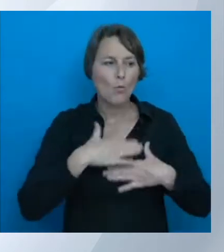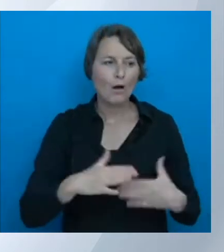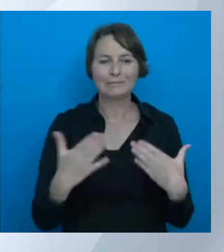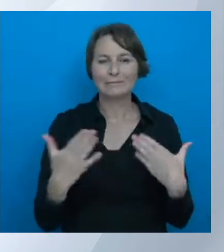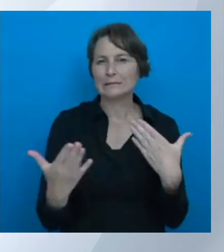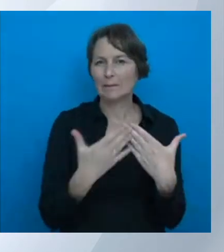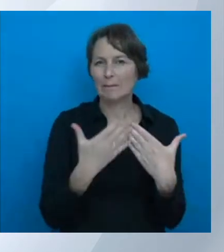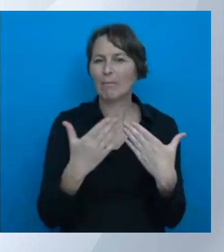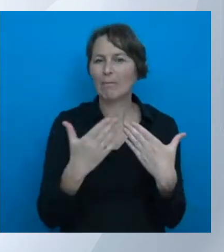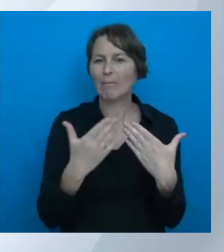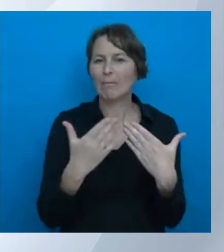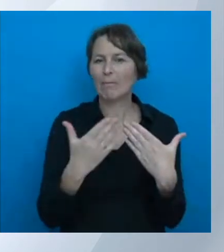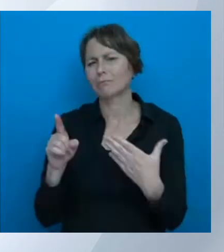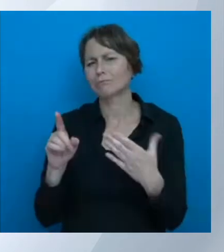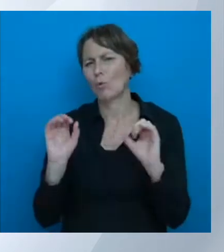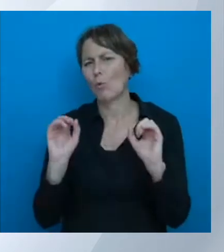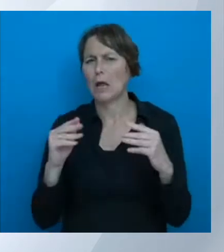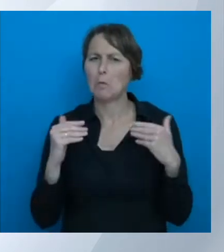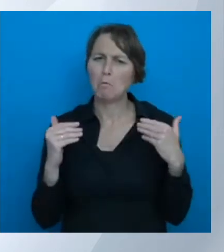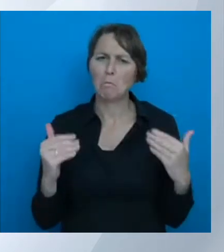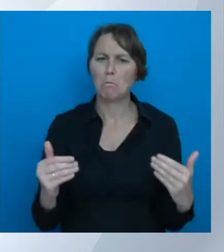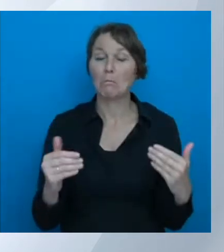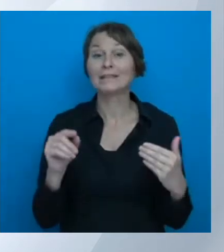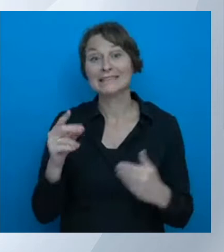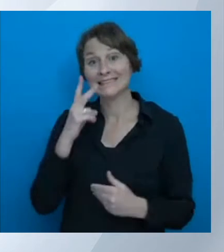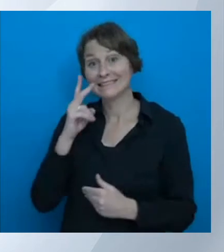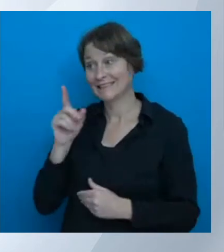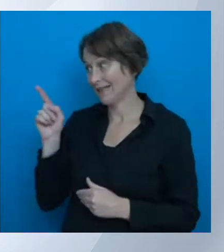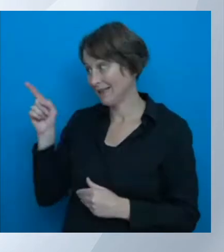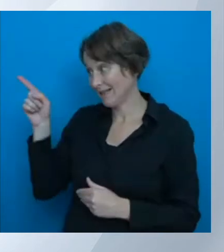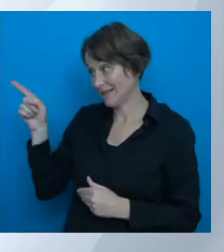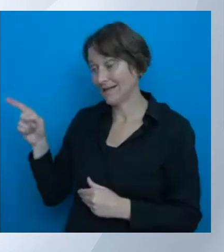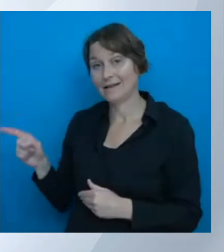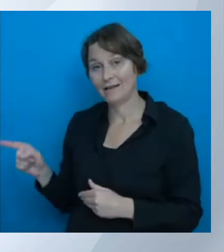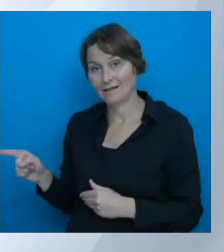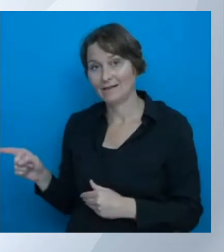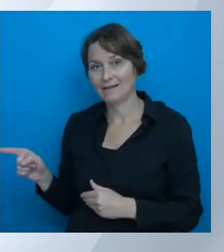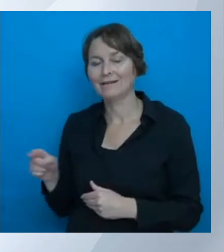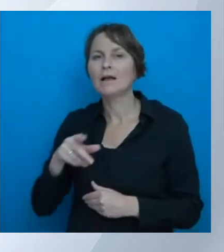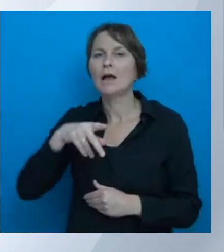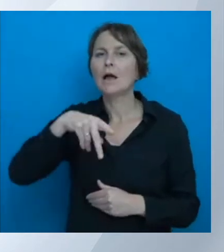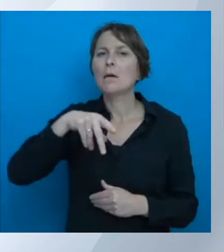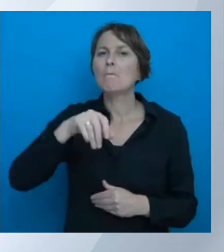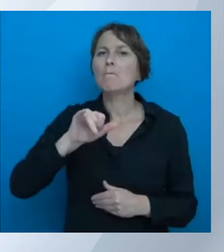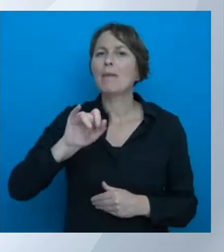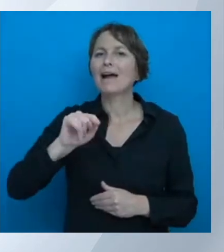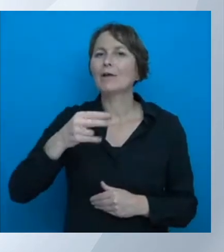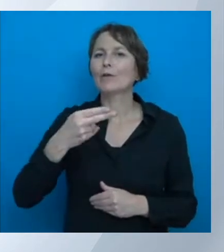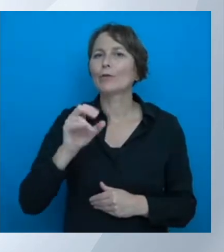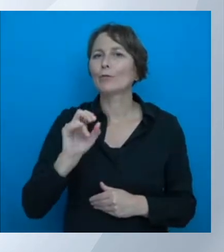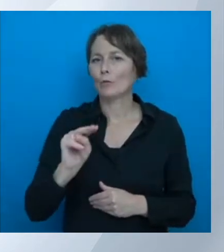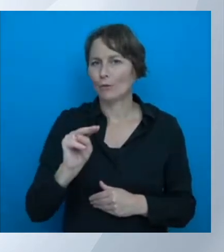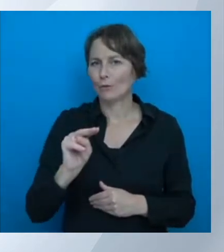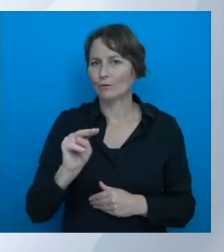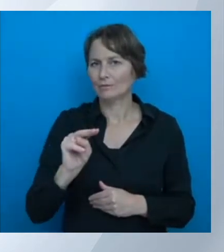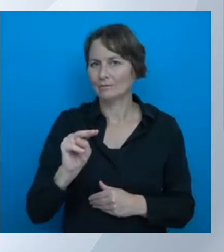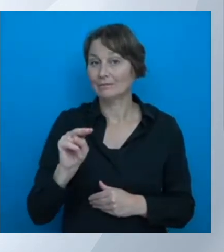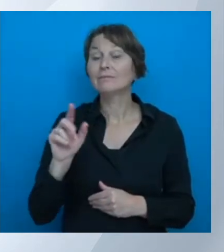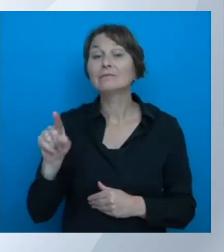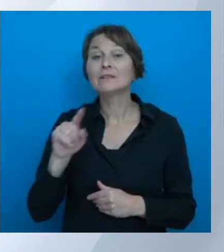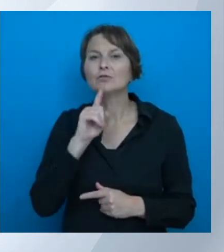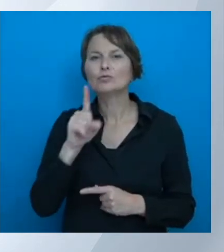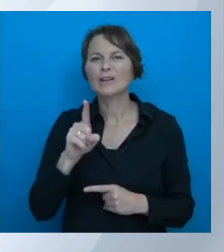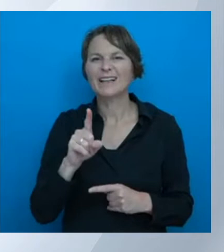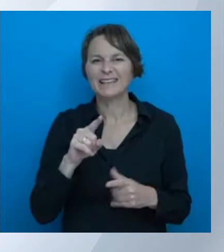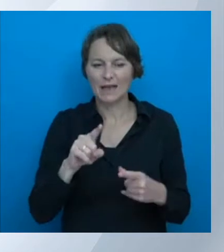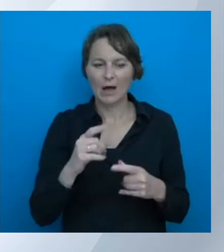So as you can see that over here is that this Python application is making a local host call to